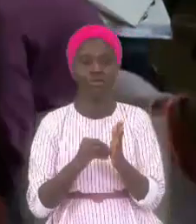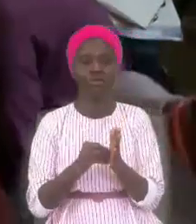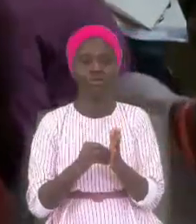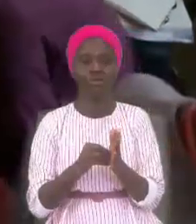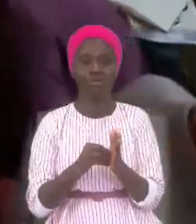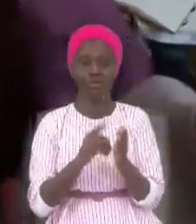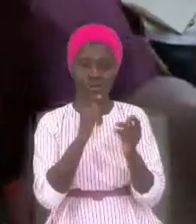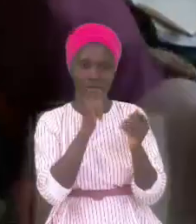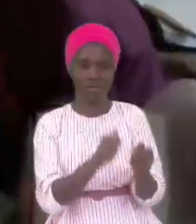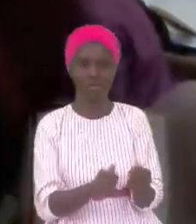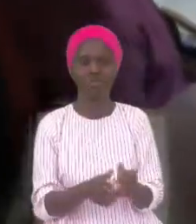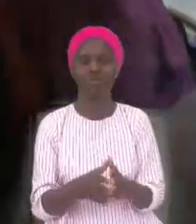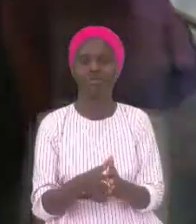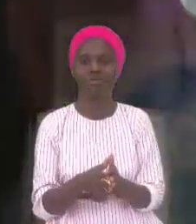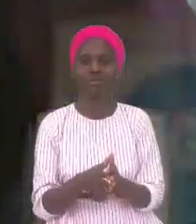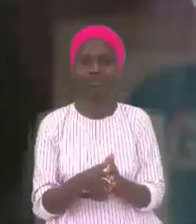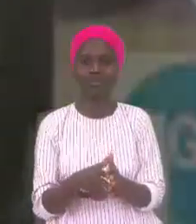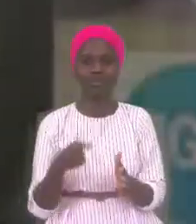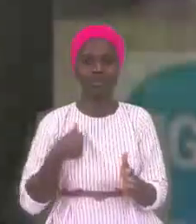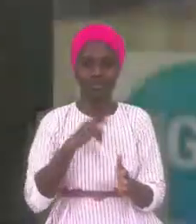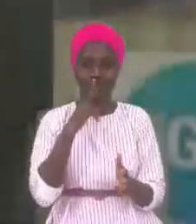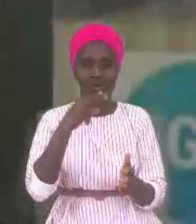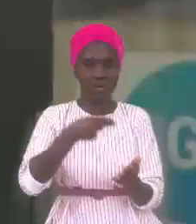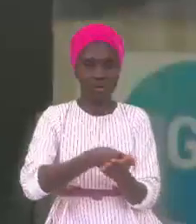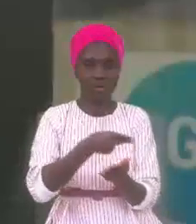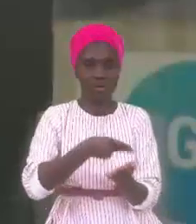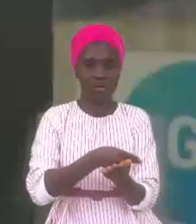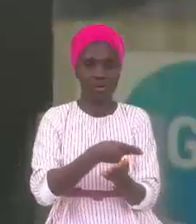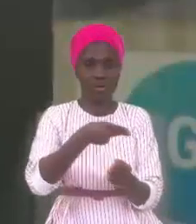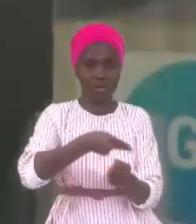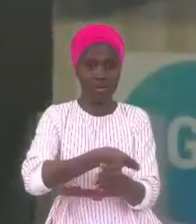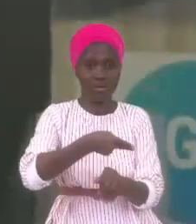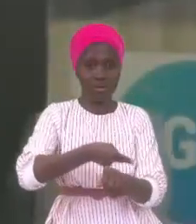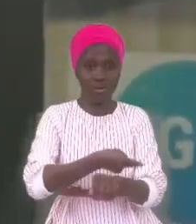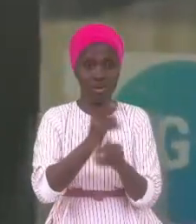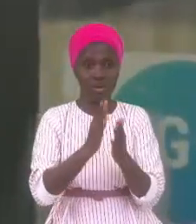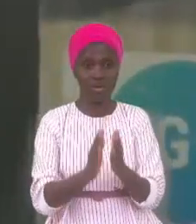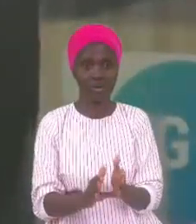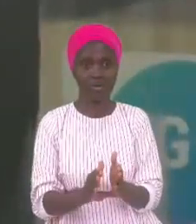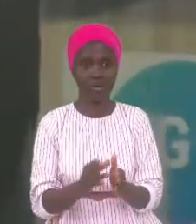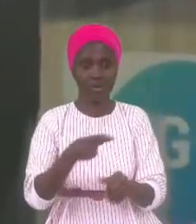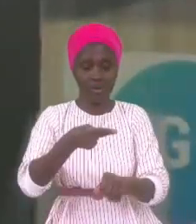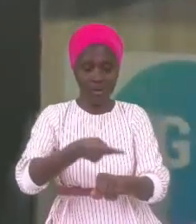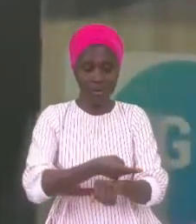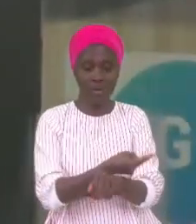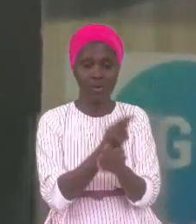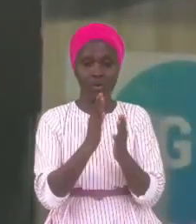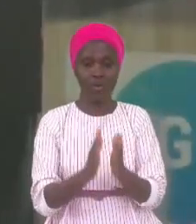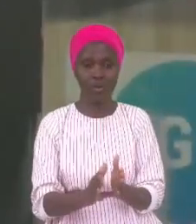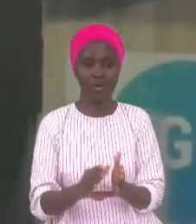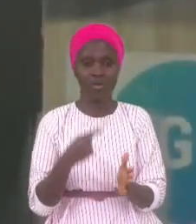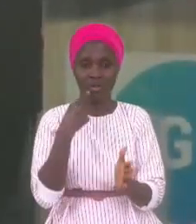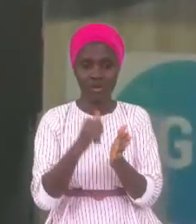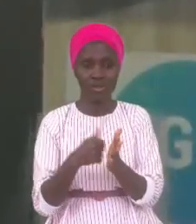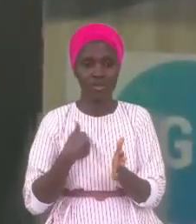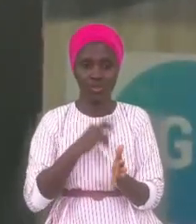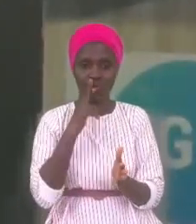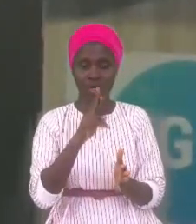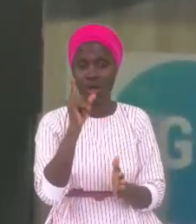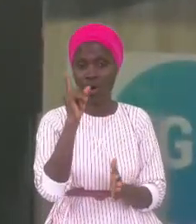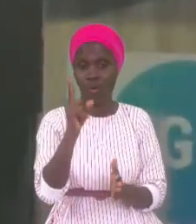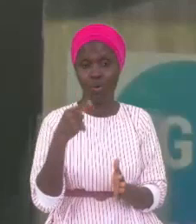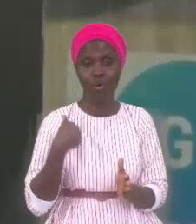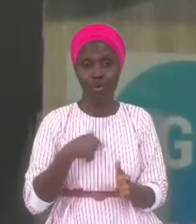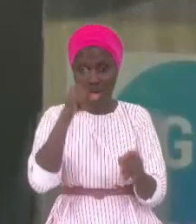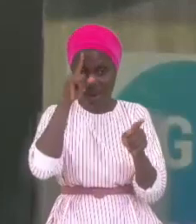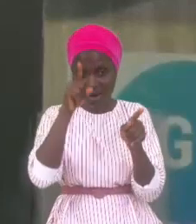shepherding the same flock, the body of Christ, so there's no difference. It says we're one, we're united, we're agreeable, and we're